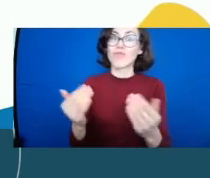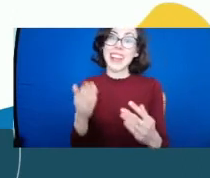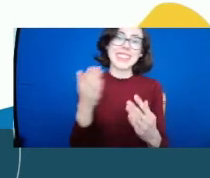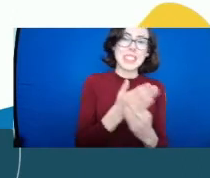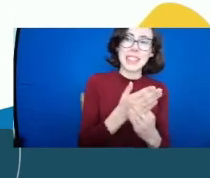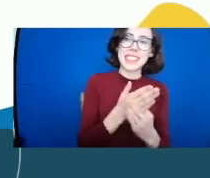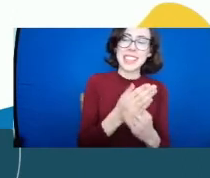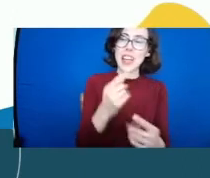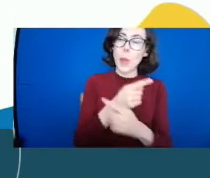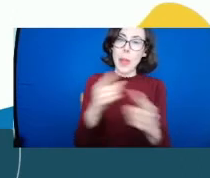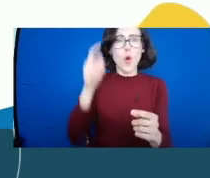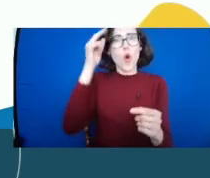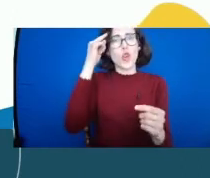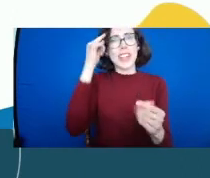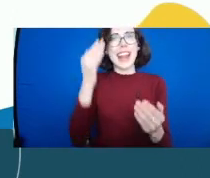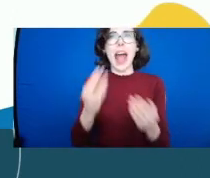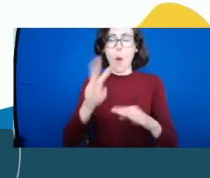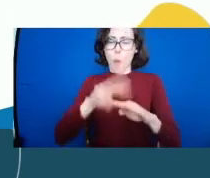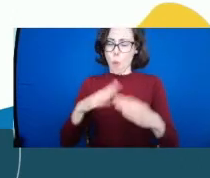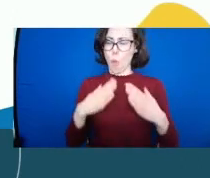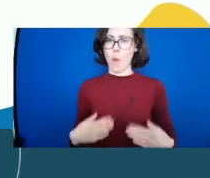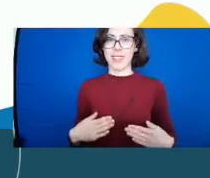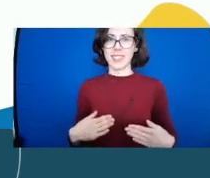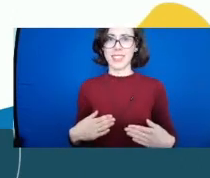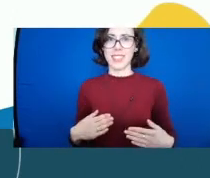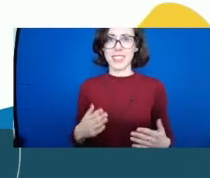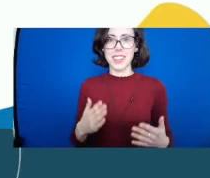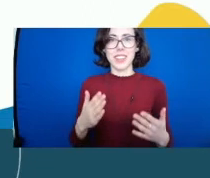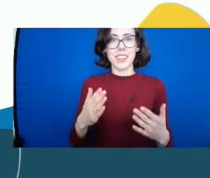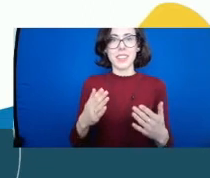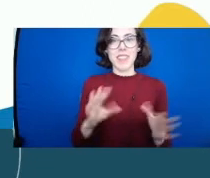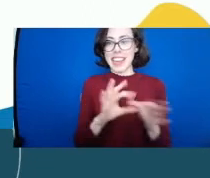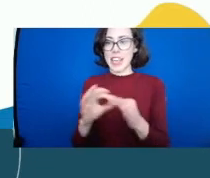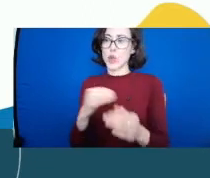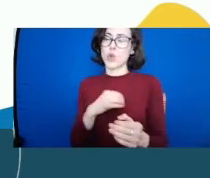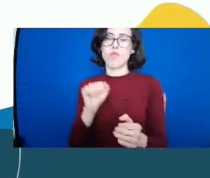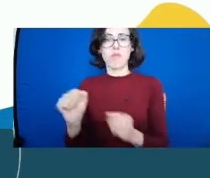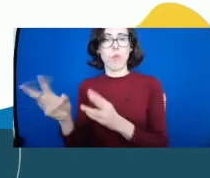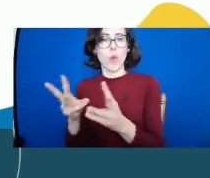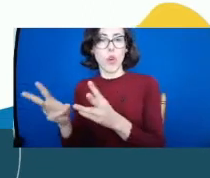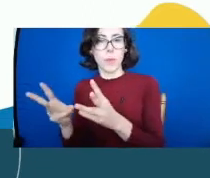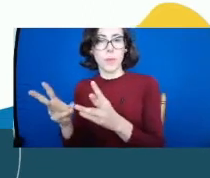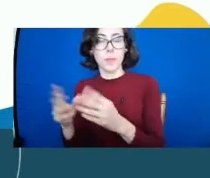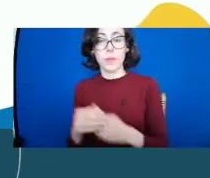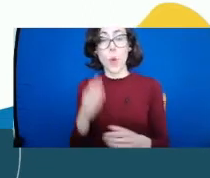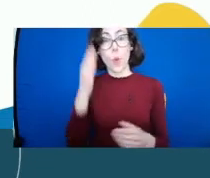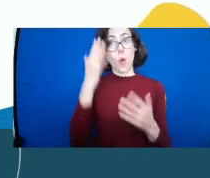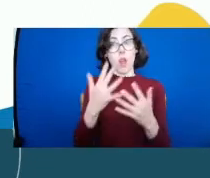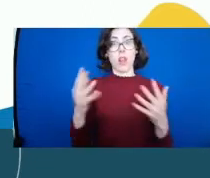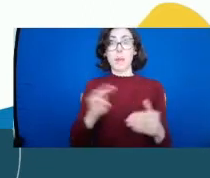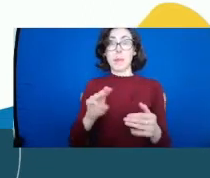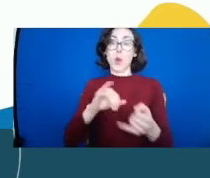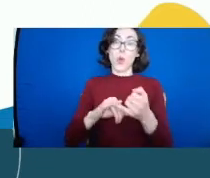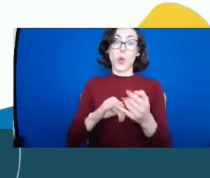wellness can be applicable to the populations they're interested in. So as we know, many people who acquire a disability